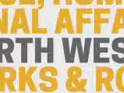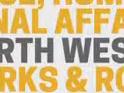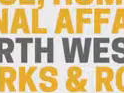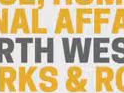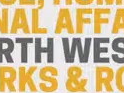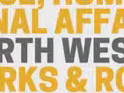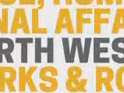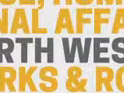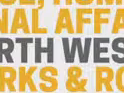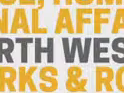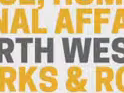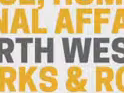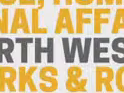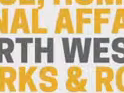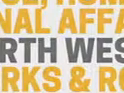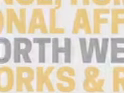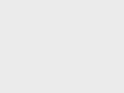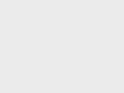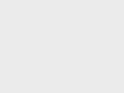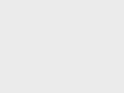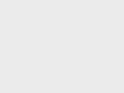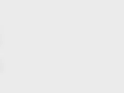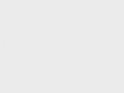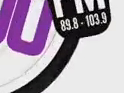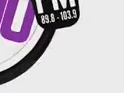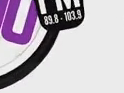Development and Planning,